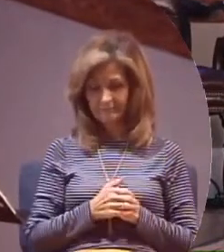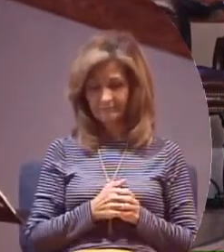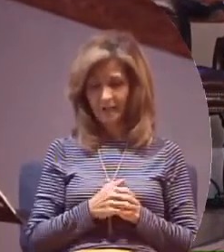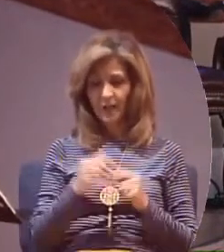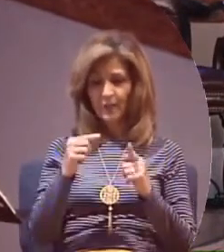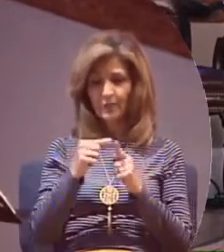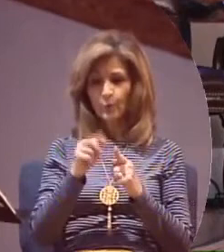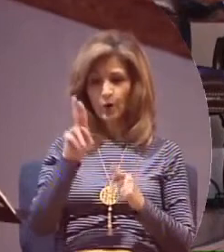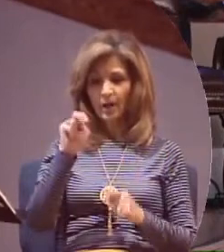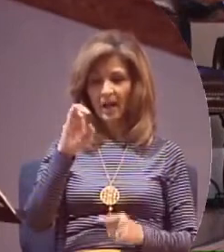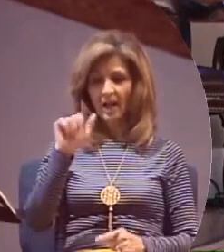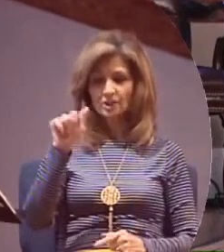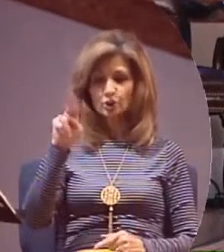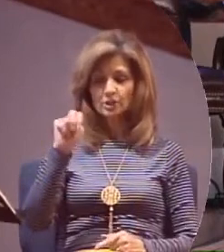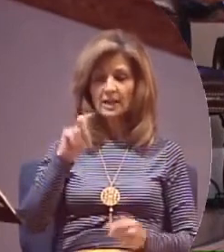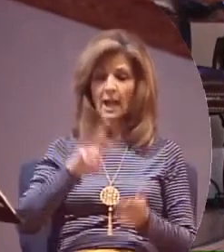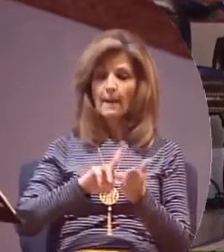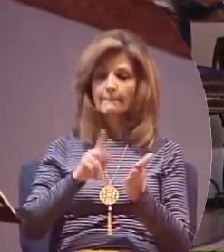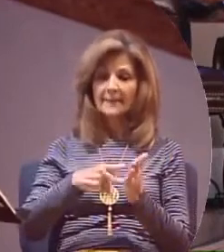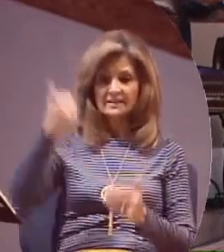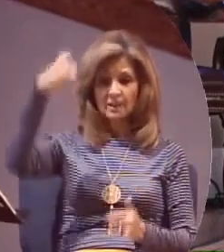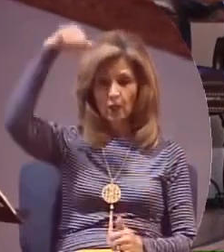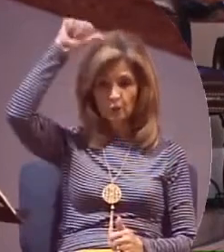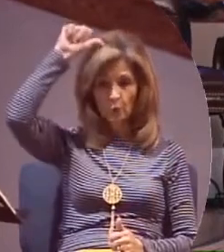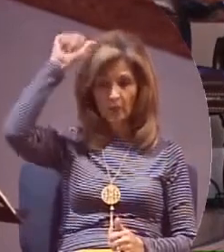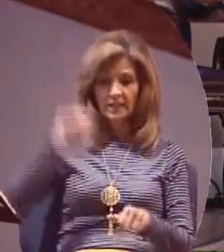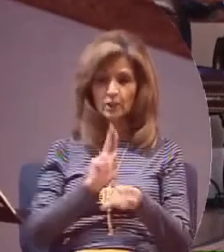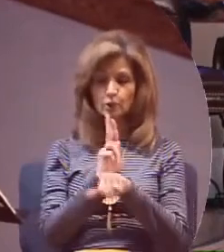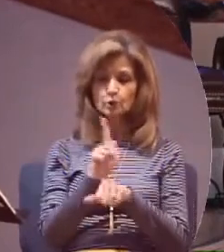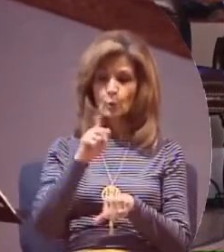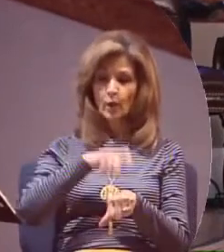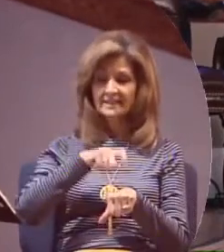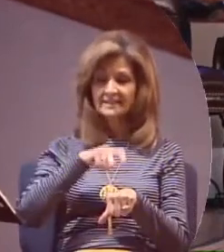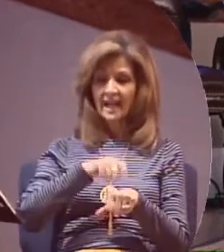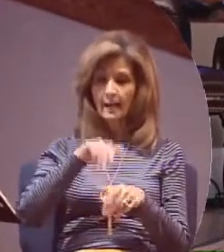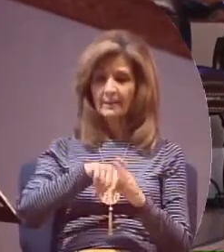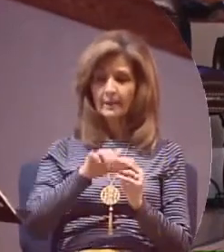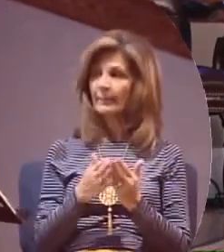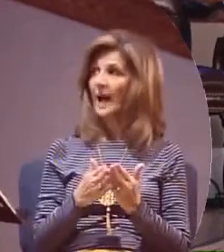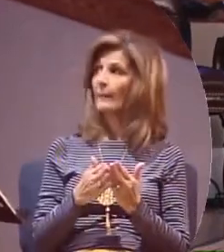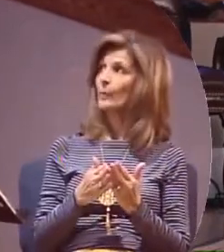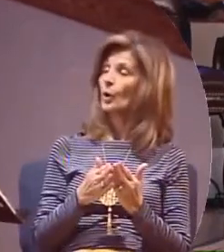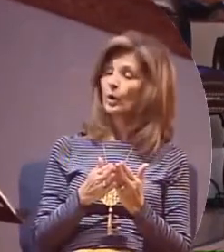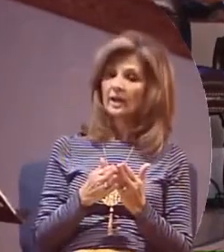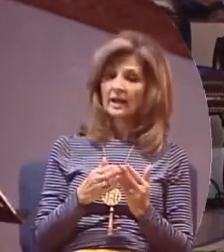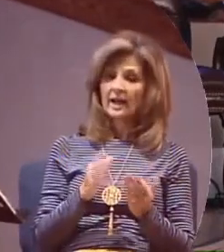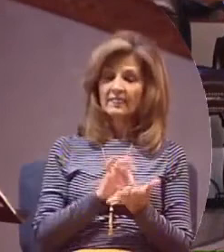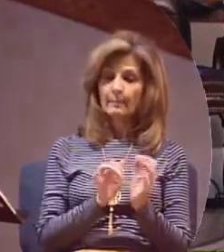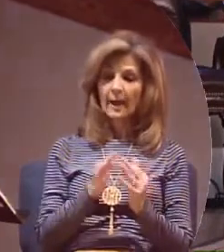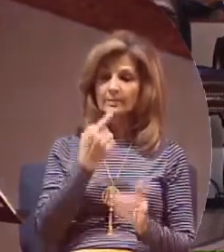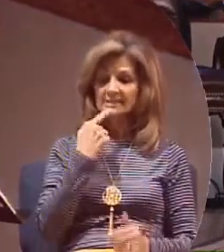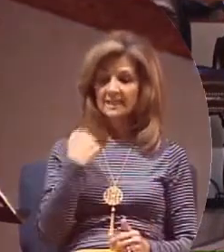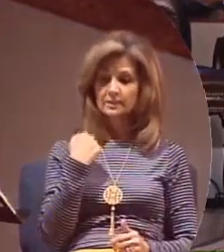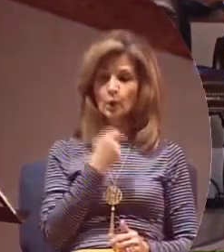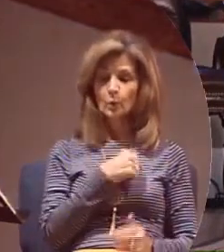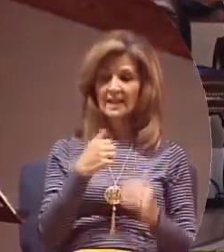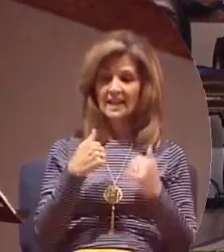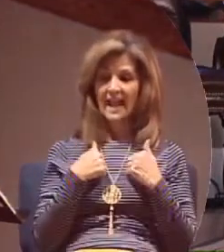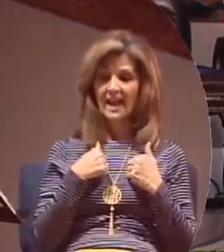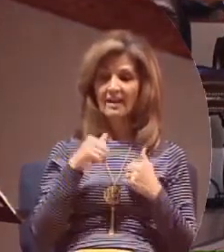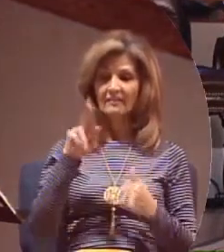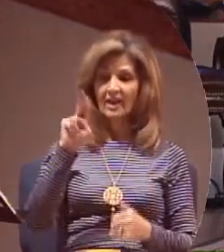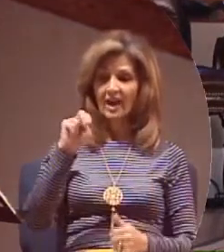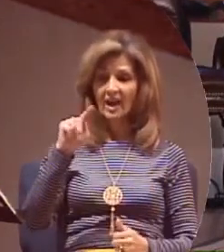The word unction means anointing. It's only mentioned one time in the Bible in 1 John 2:20, where the Bible said we have an unction. We